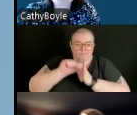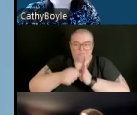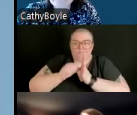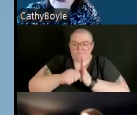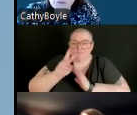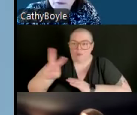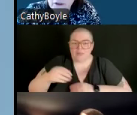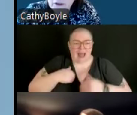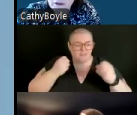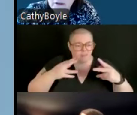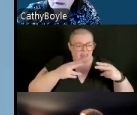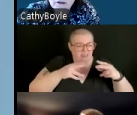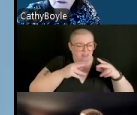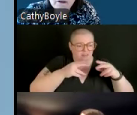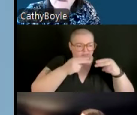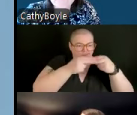Boy, do I have a lot open.